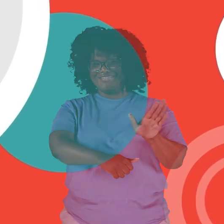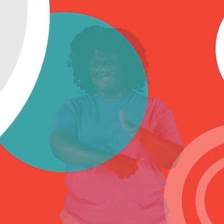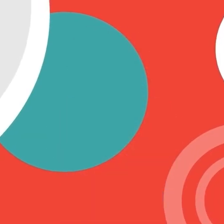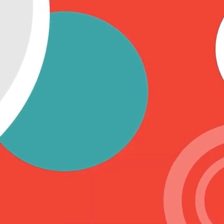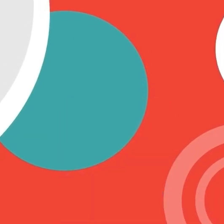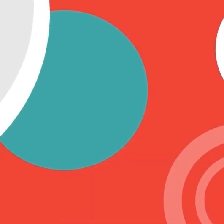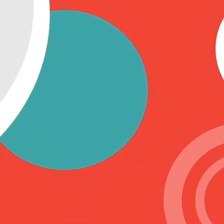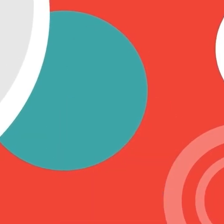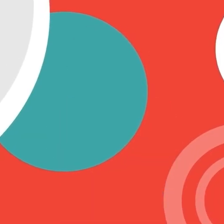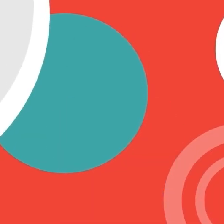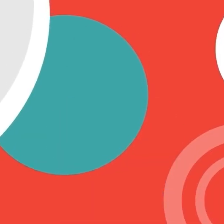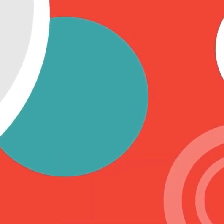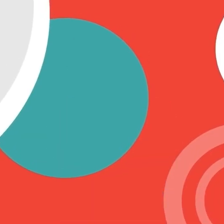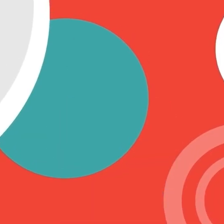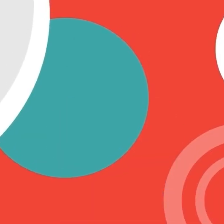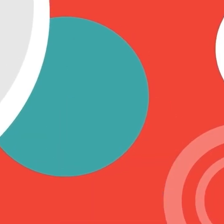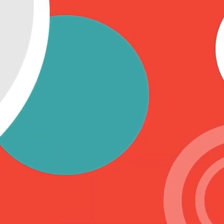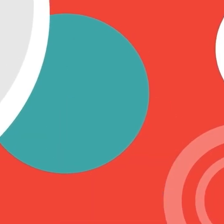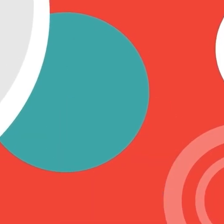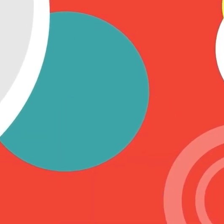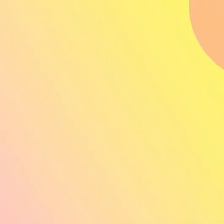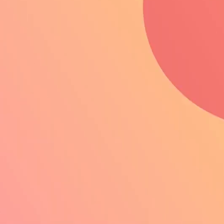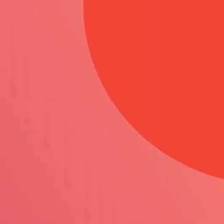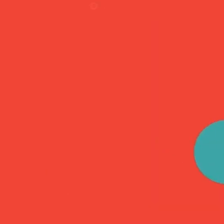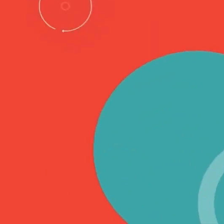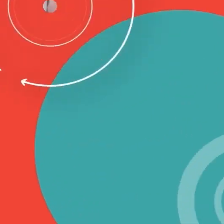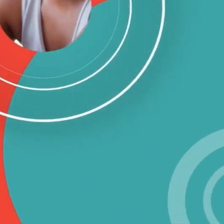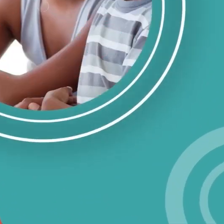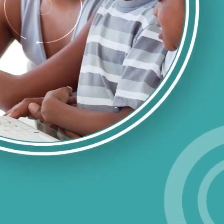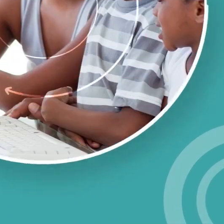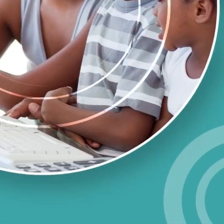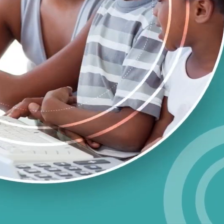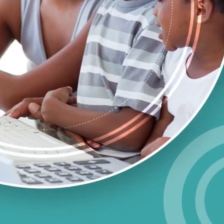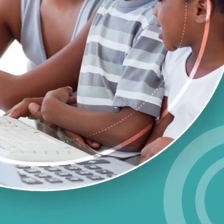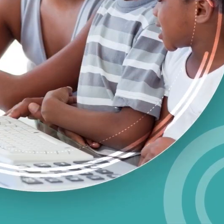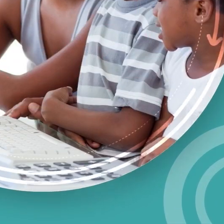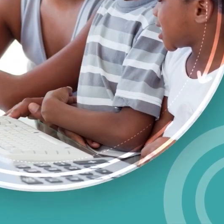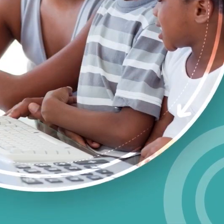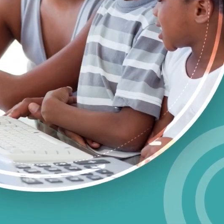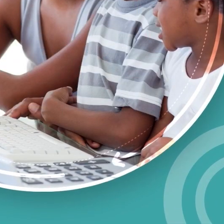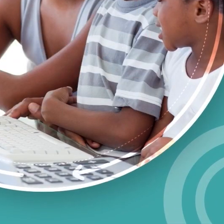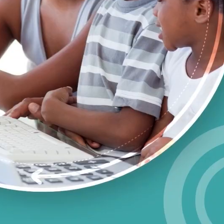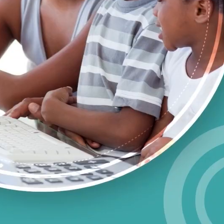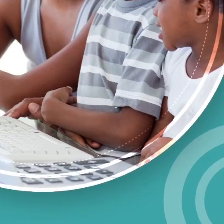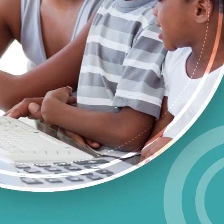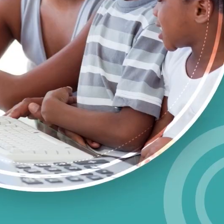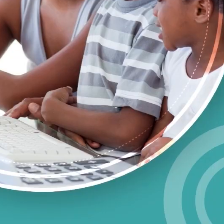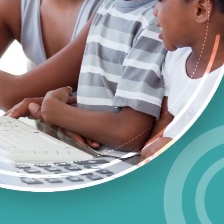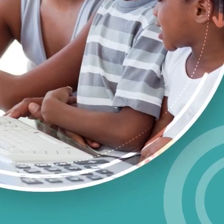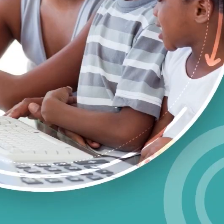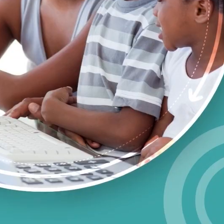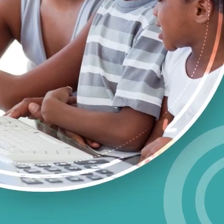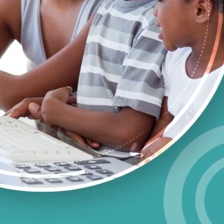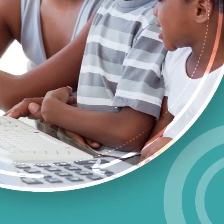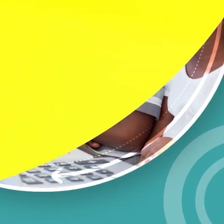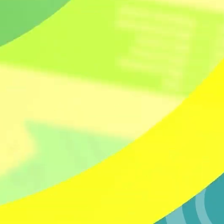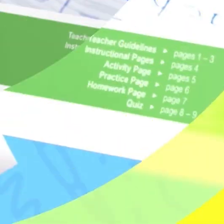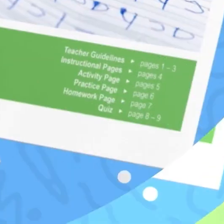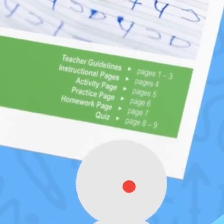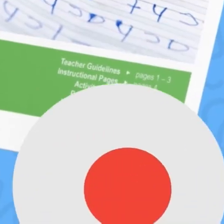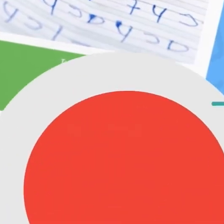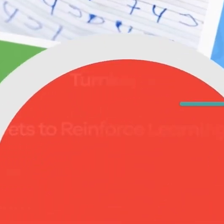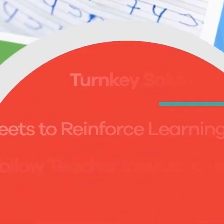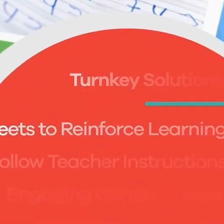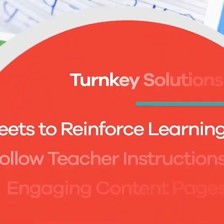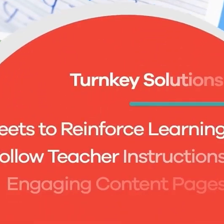Hope you had fun learning with us. Visit us at LearnBright.org for thousands of free resources